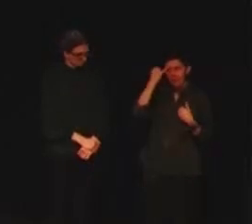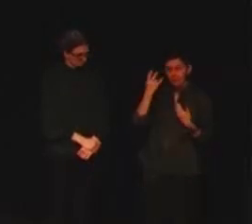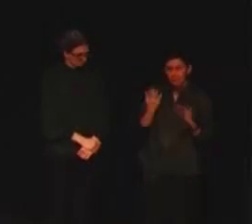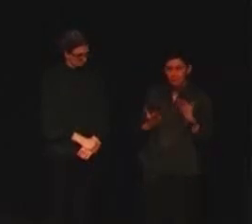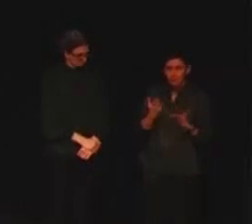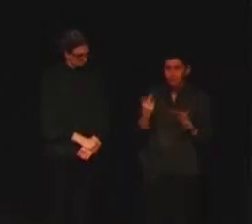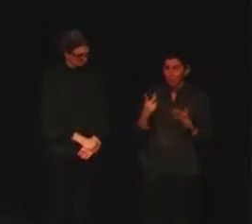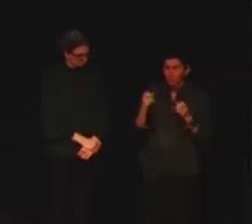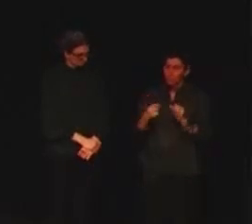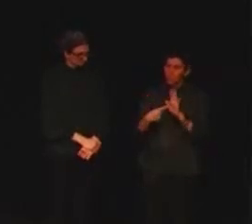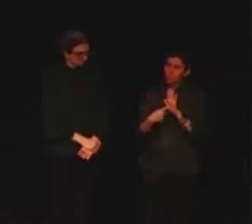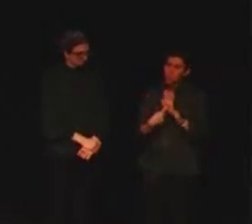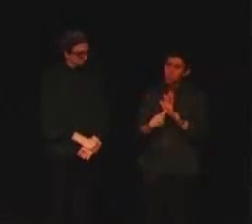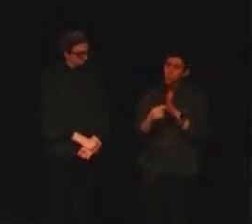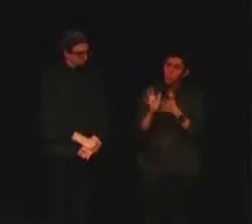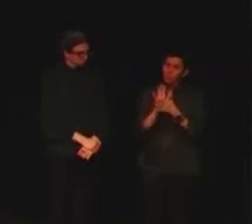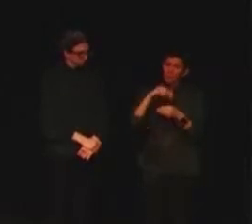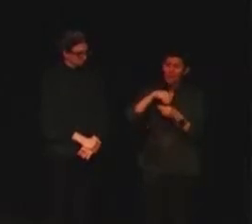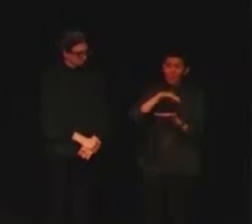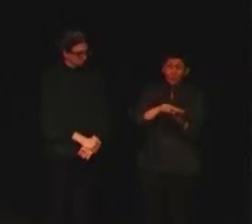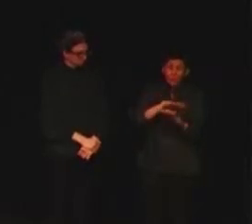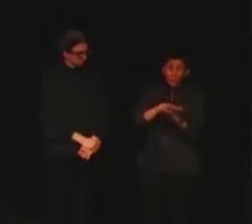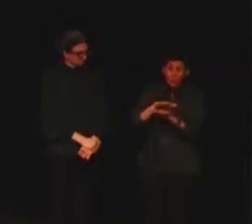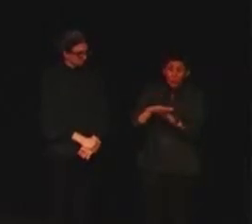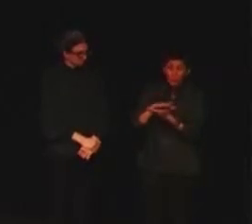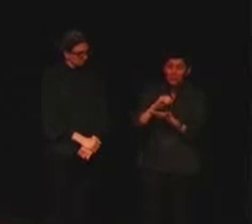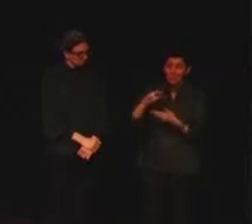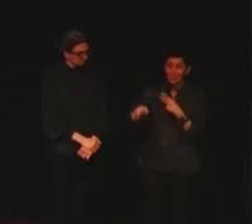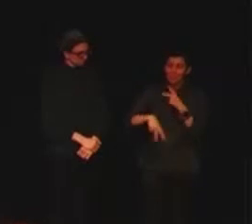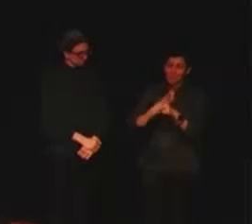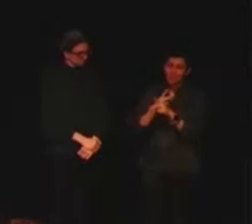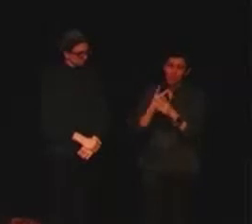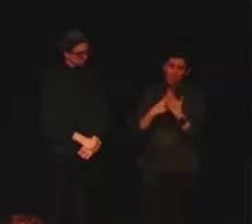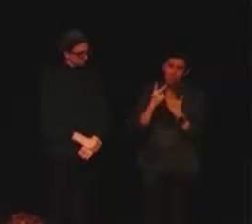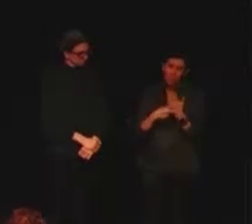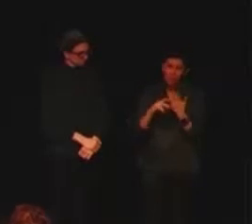way to show it at schools and also programs like this, where